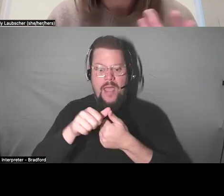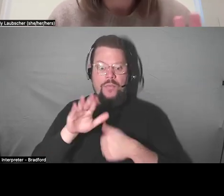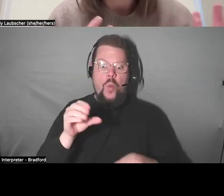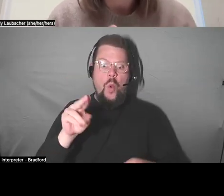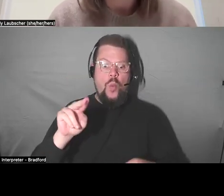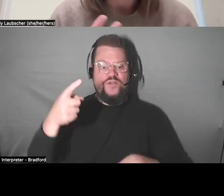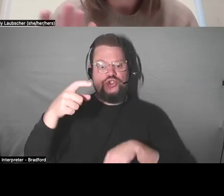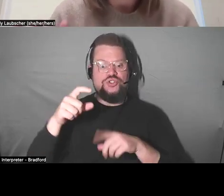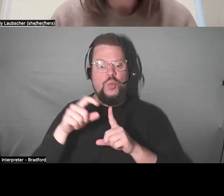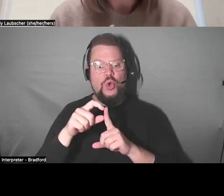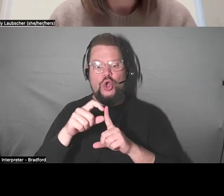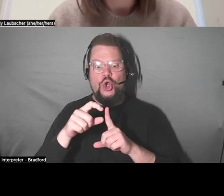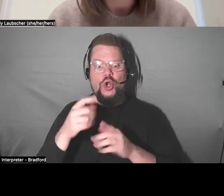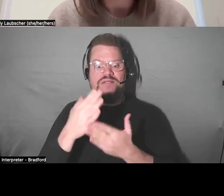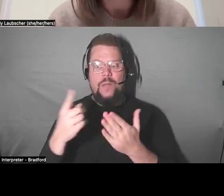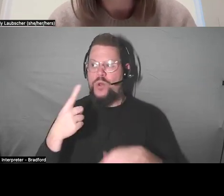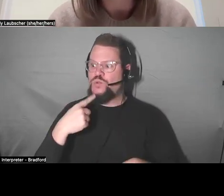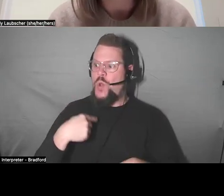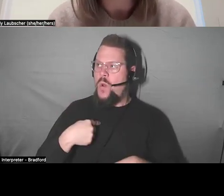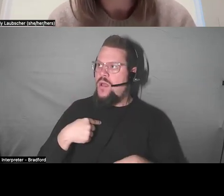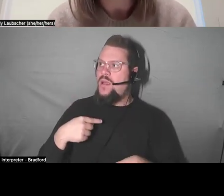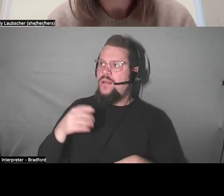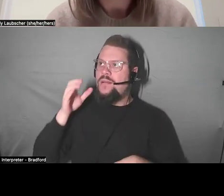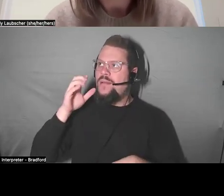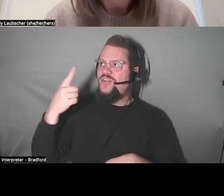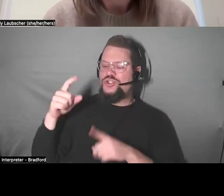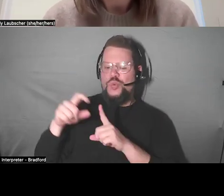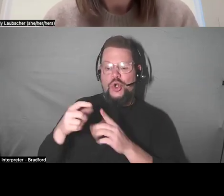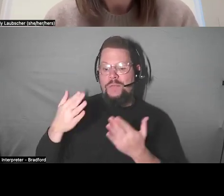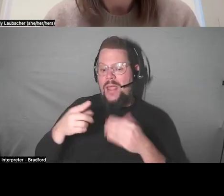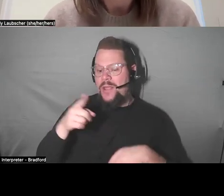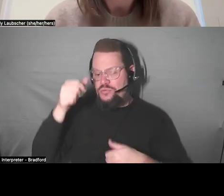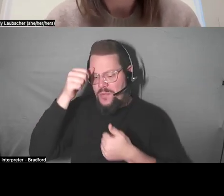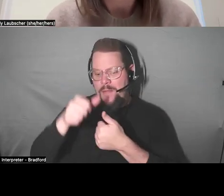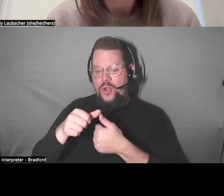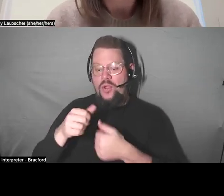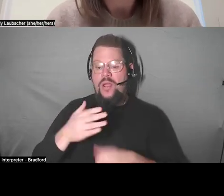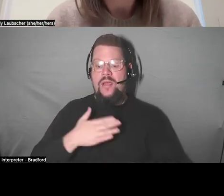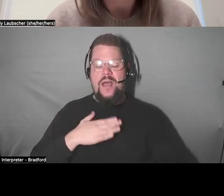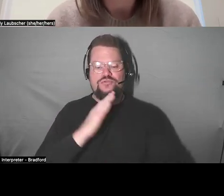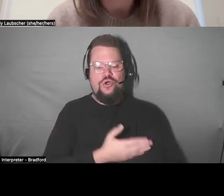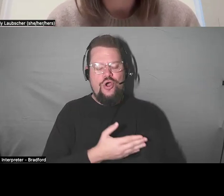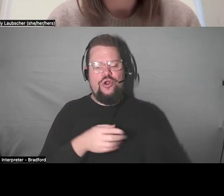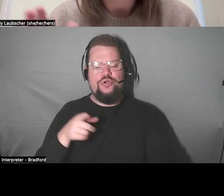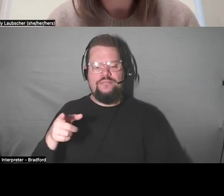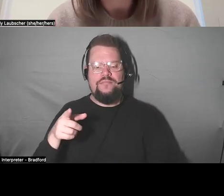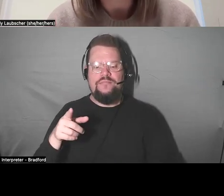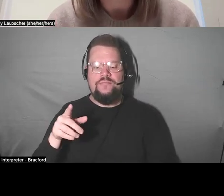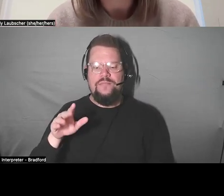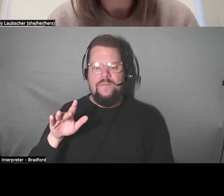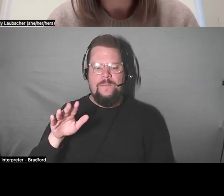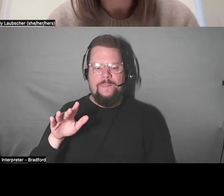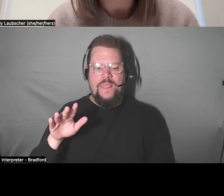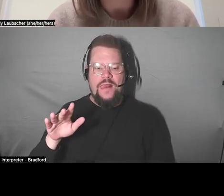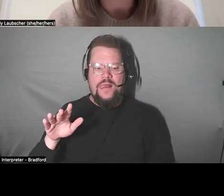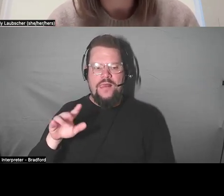or someone has told you what your own first words were. My daughter, she's first on the list here. So